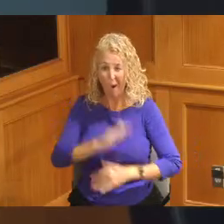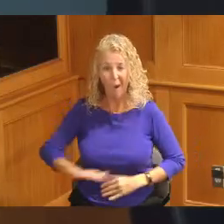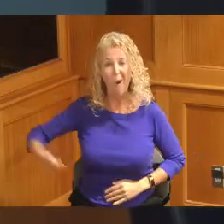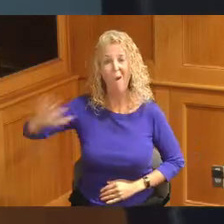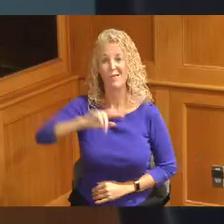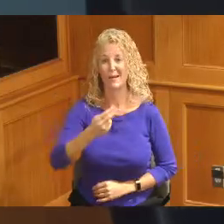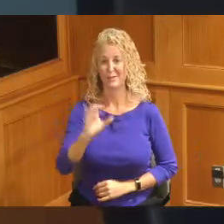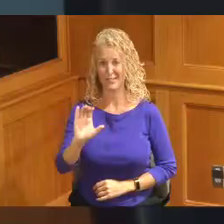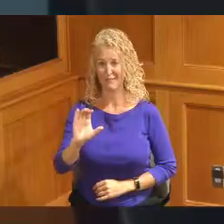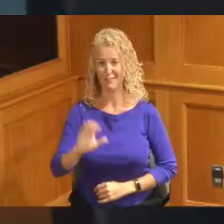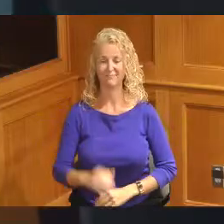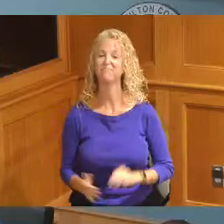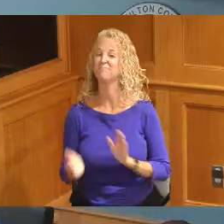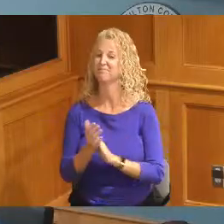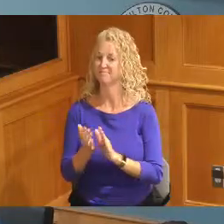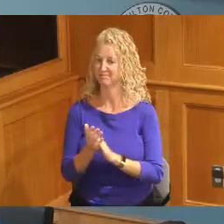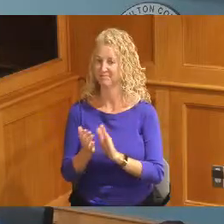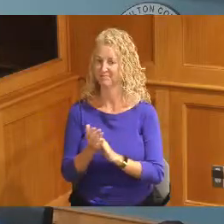County.